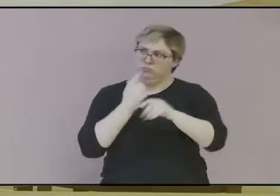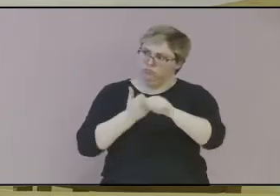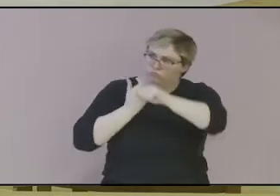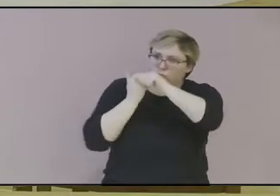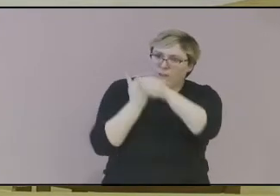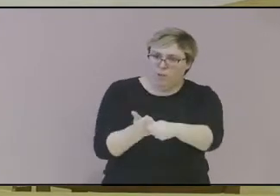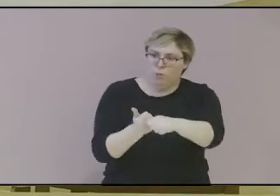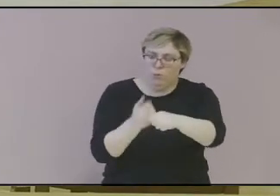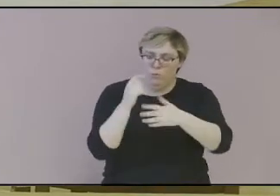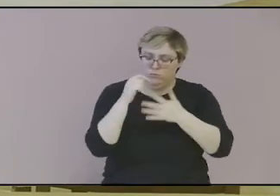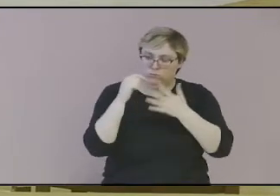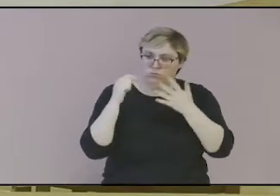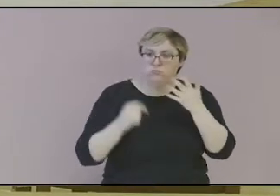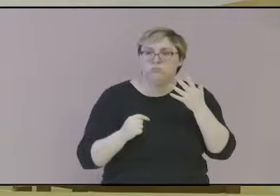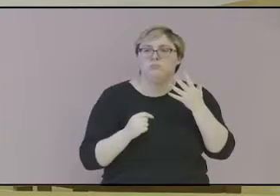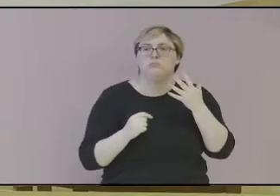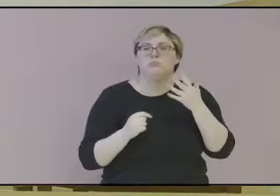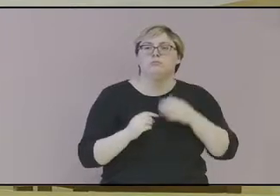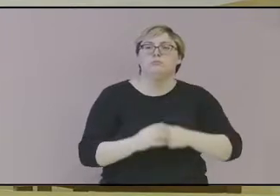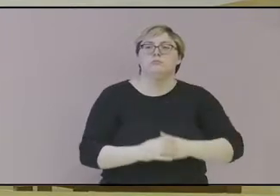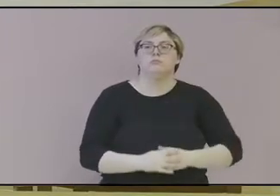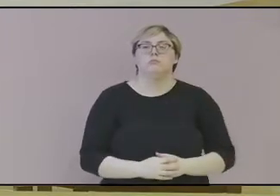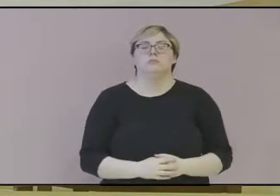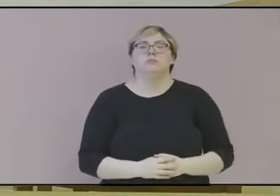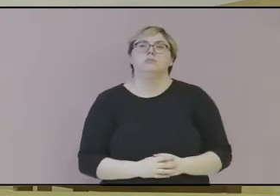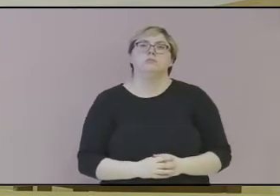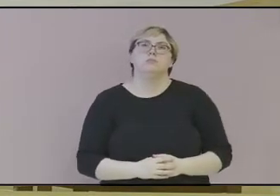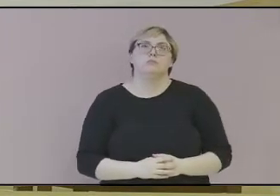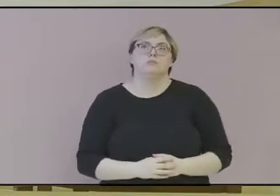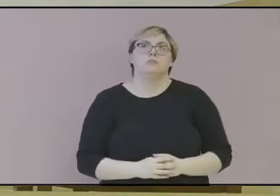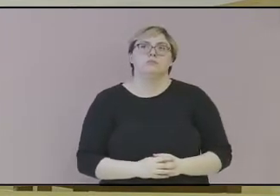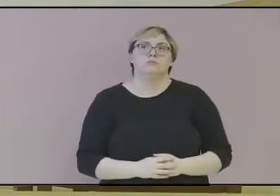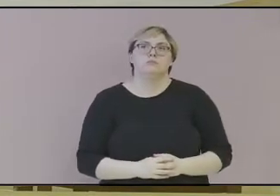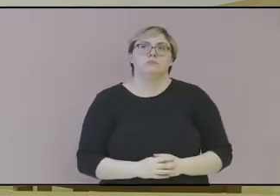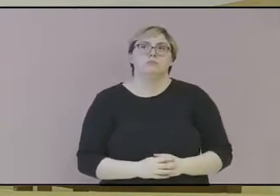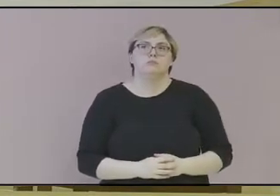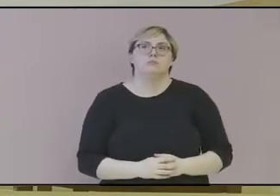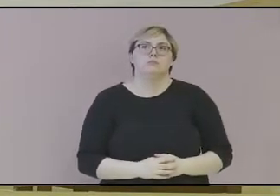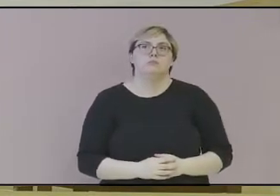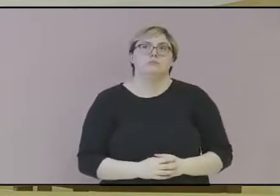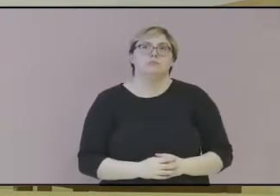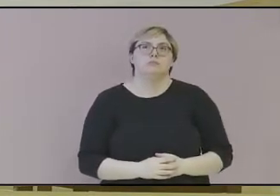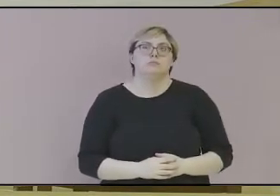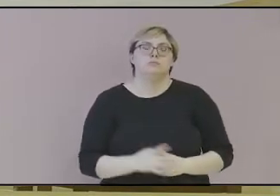I think due to a lack of autonomy, whereas